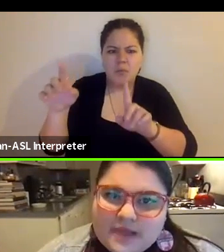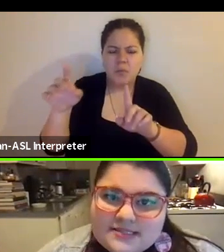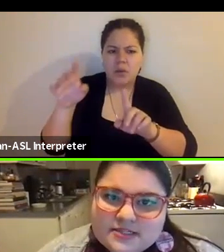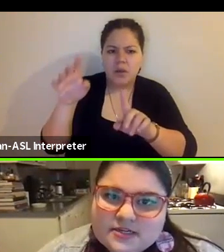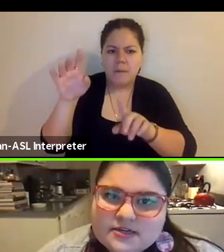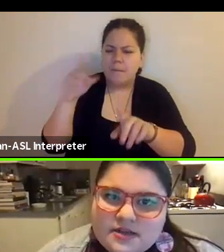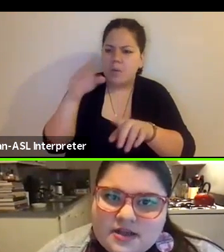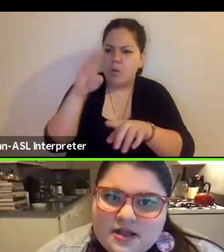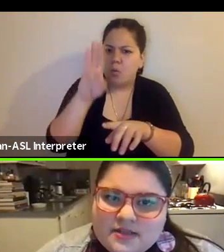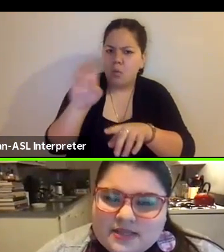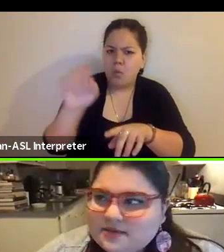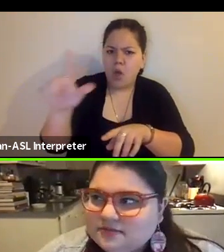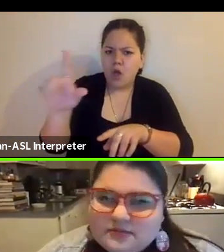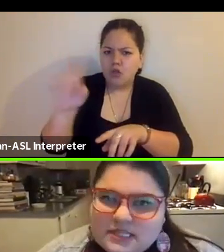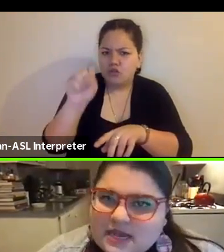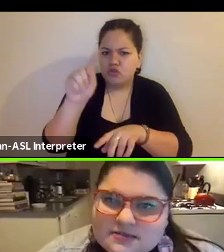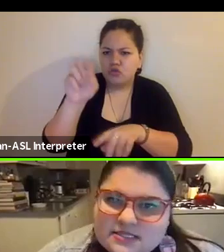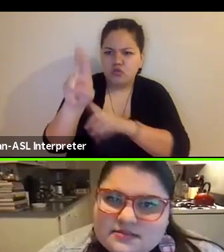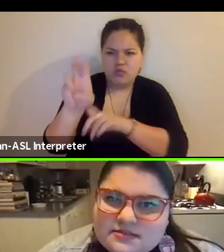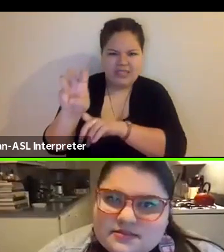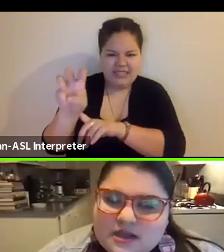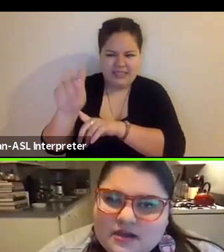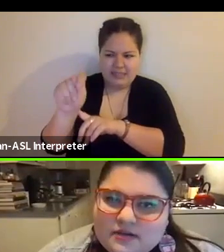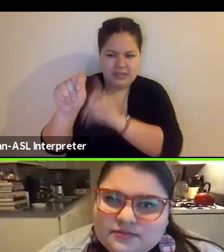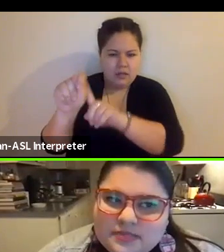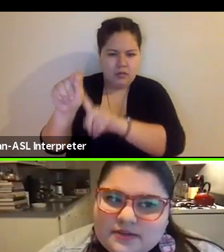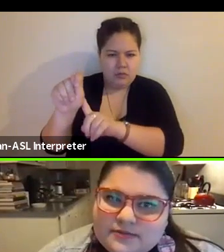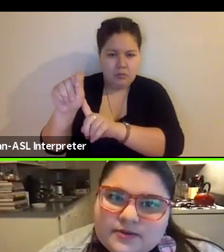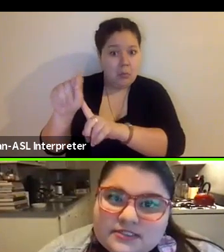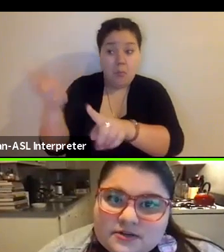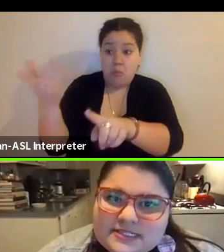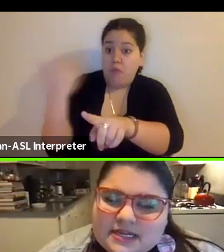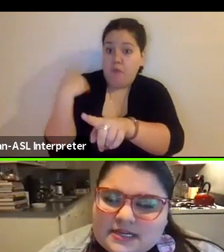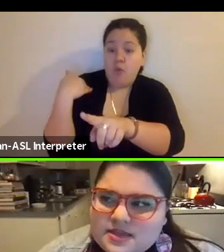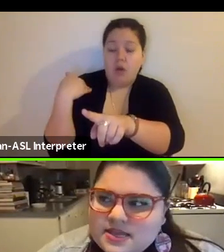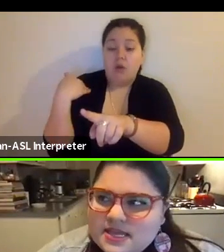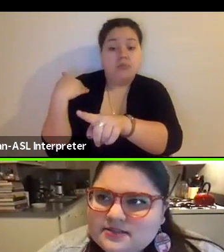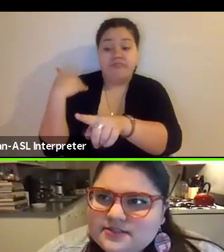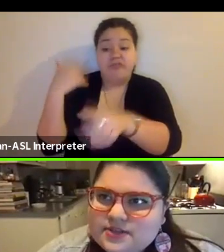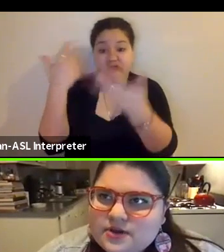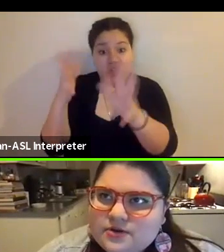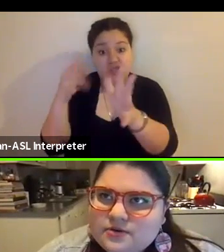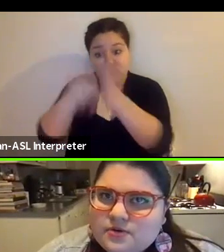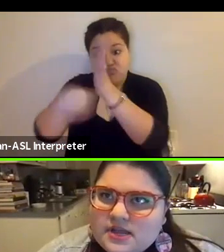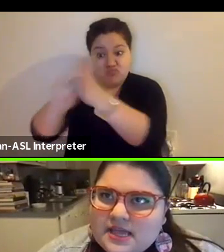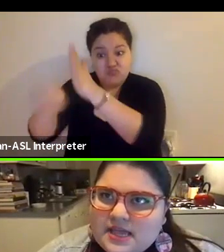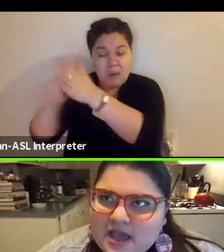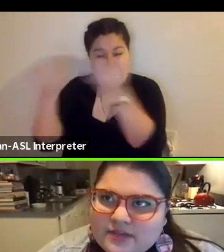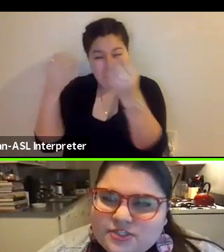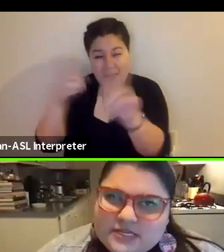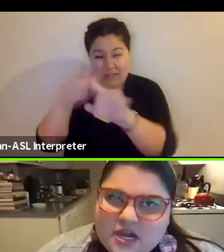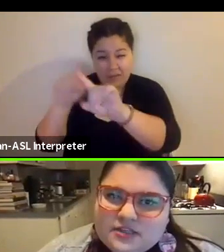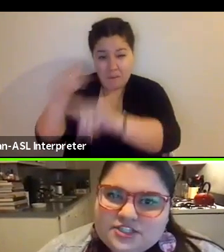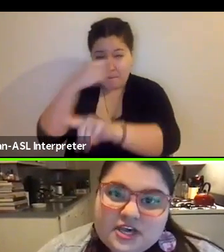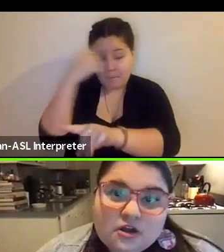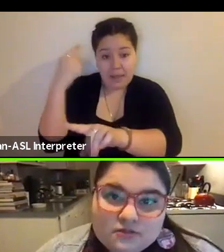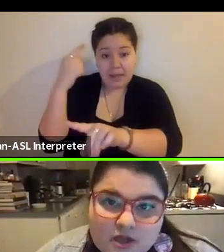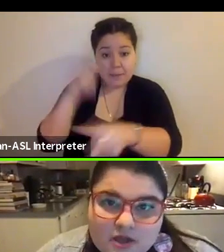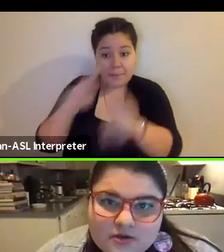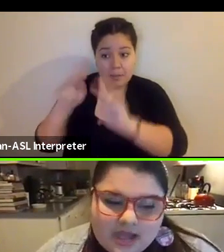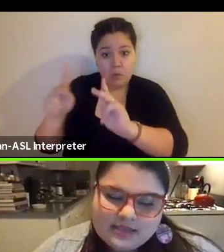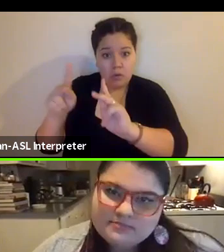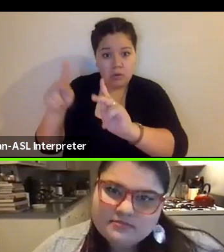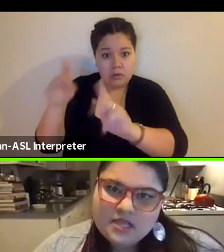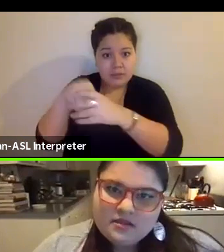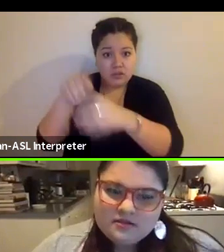large massacre that killed thousands of Black folk in Tulsa. And so having to acknowledge that